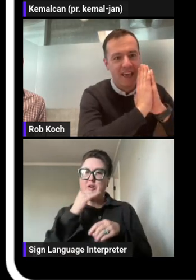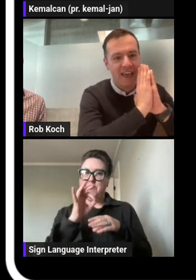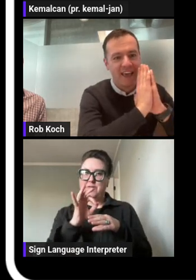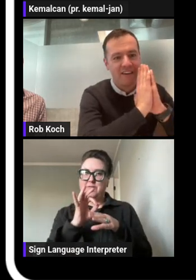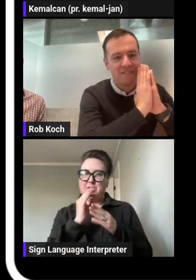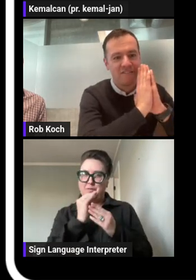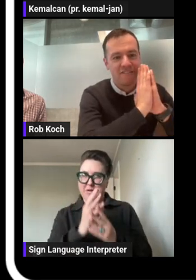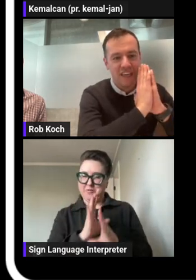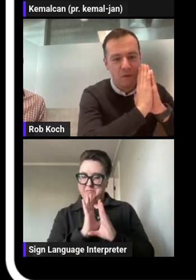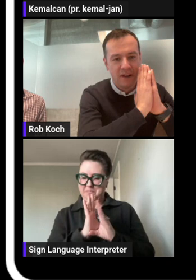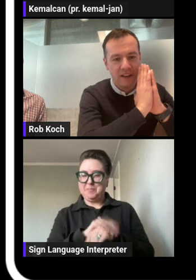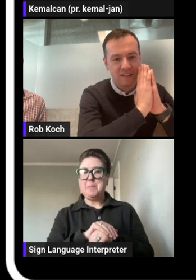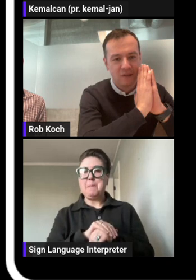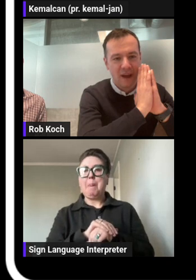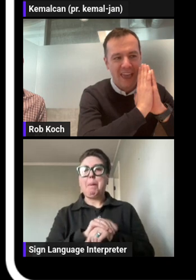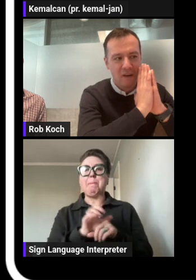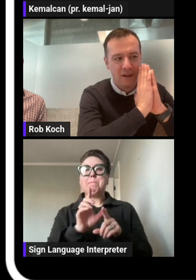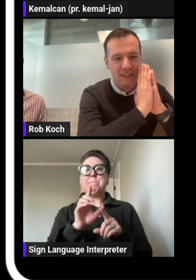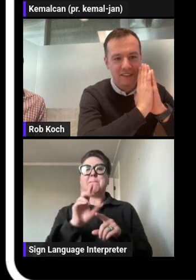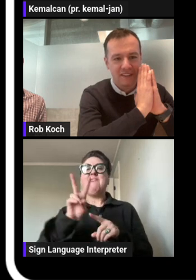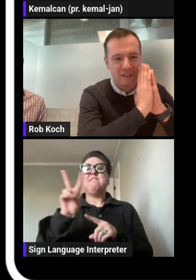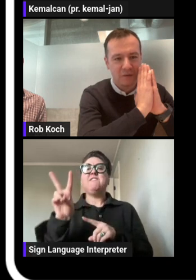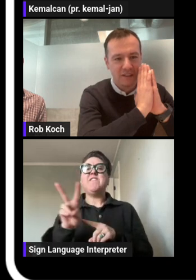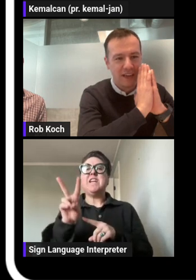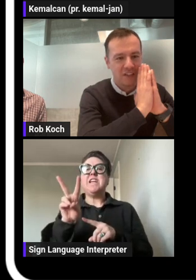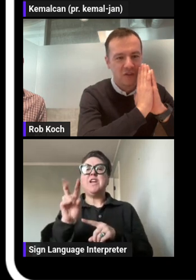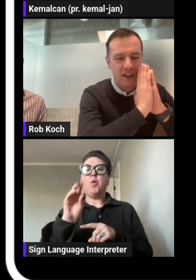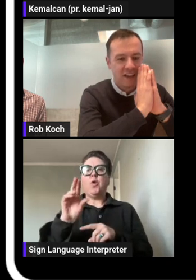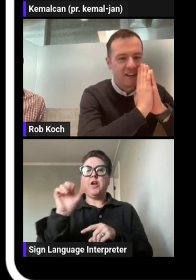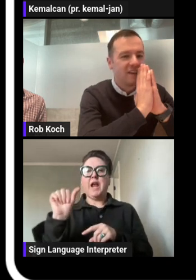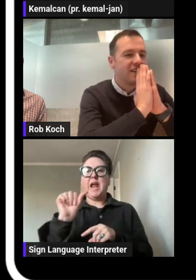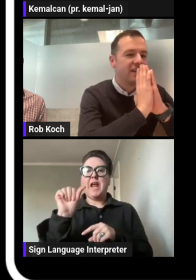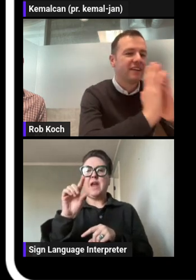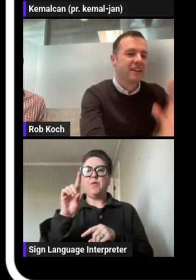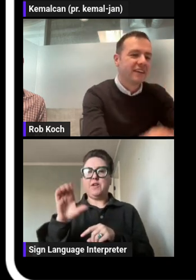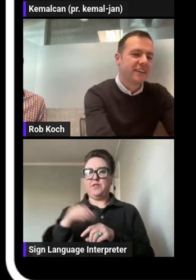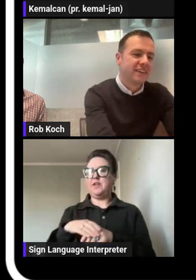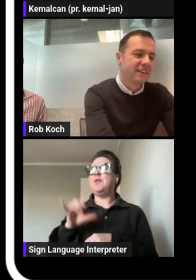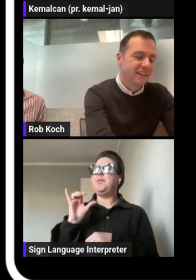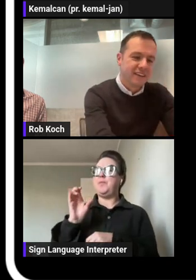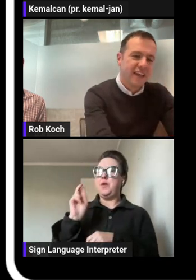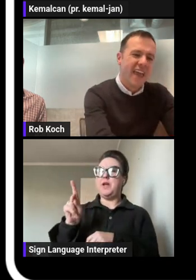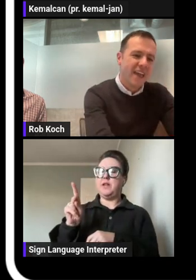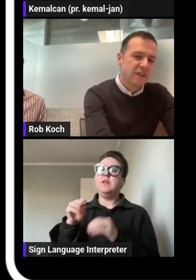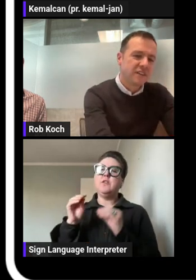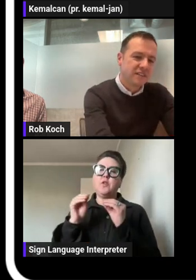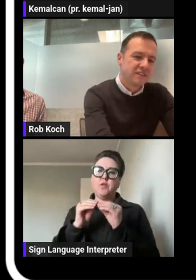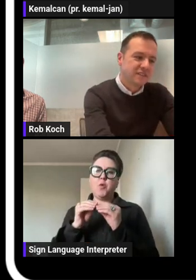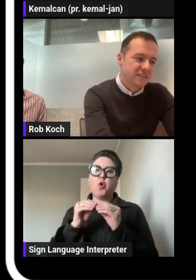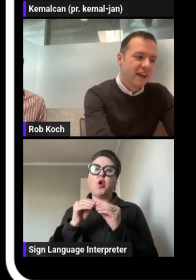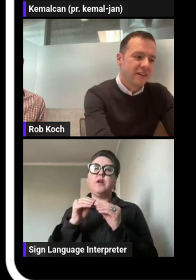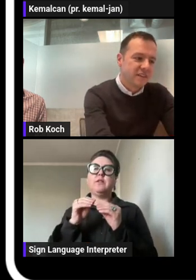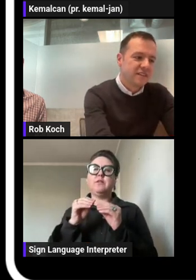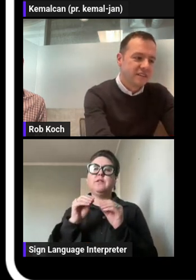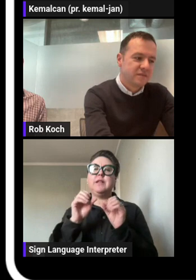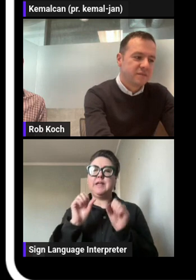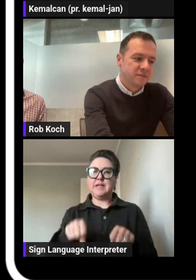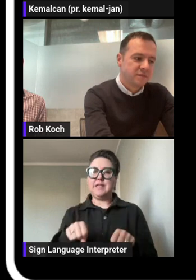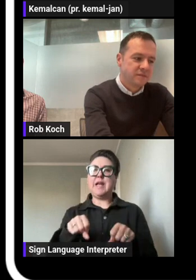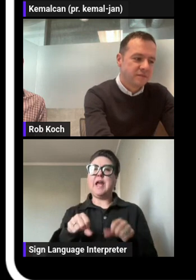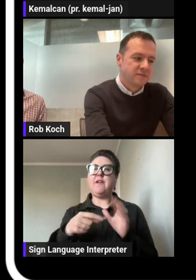yeah. V100 or A100, either one. Oh, A100. Okay, so the more affordable but still